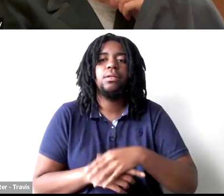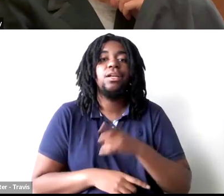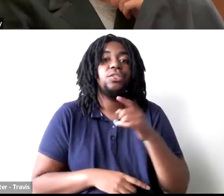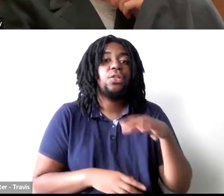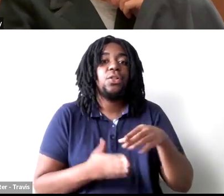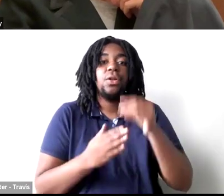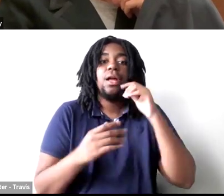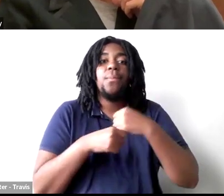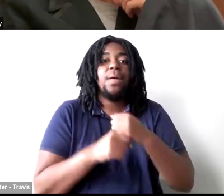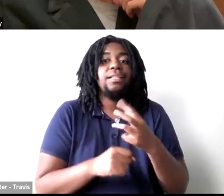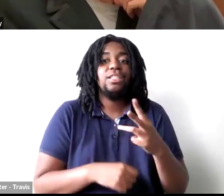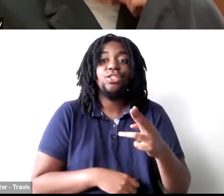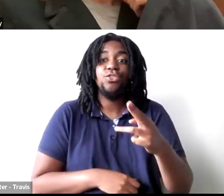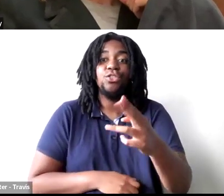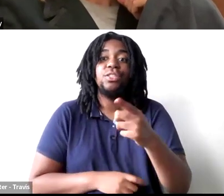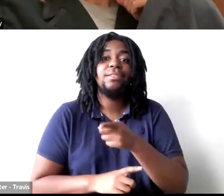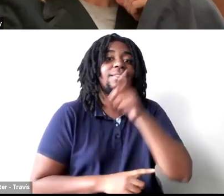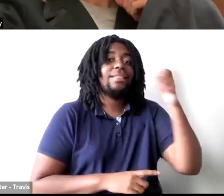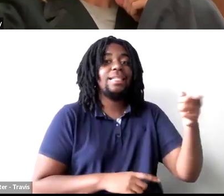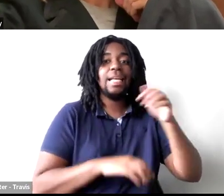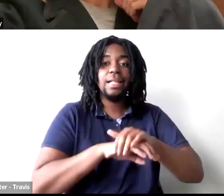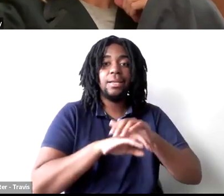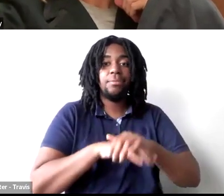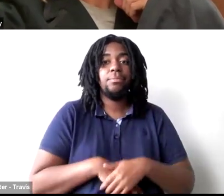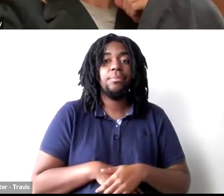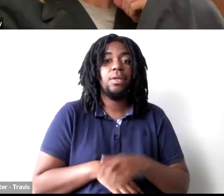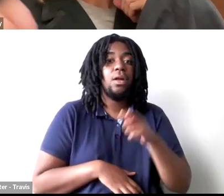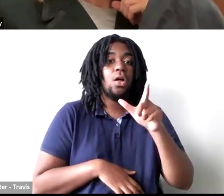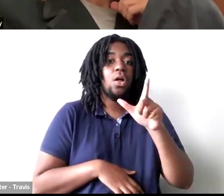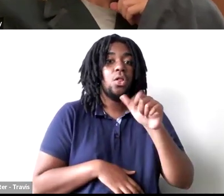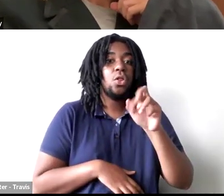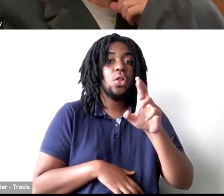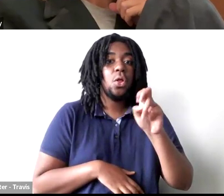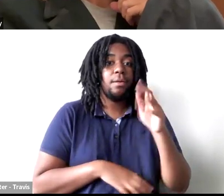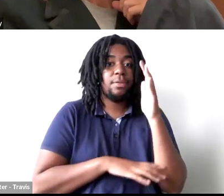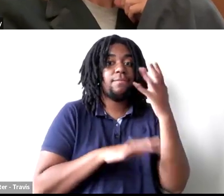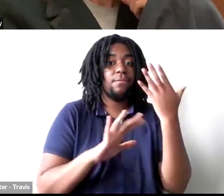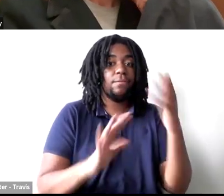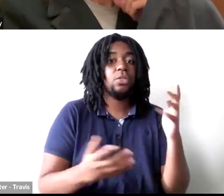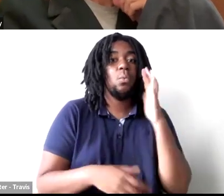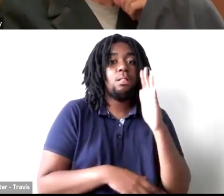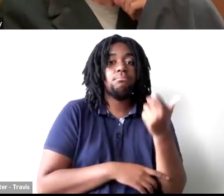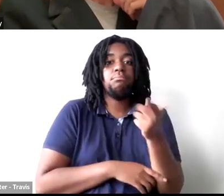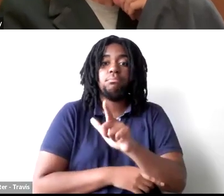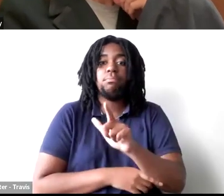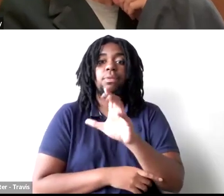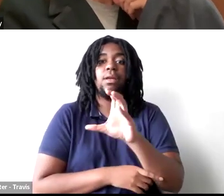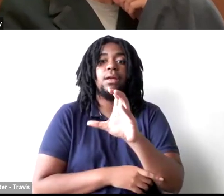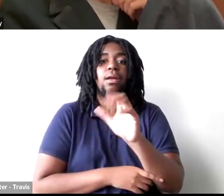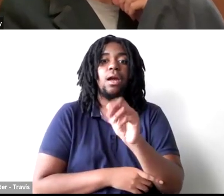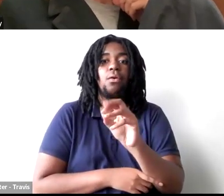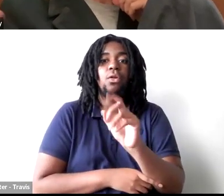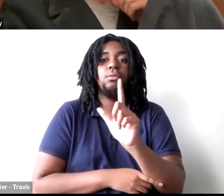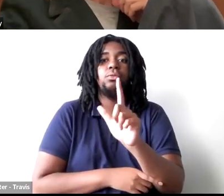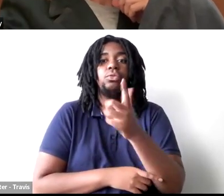Carol Soltis. Carol holds an AB and a PhD from the University of Pennsylvania. In 2006,